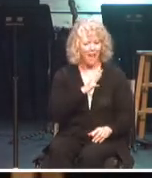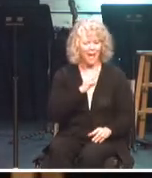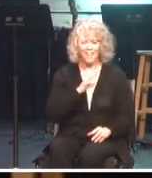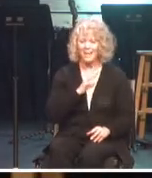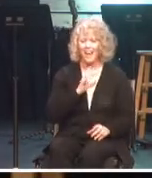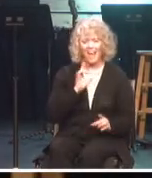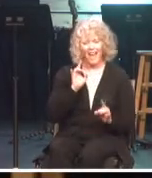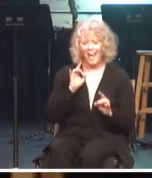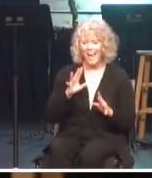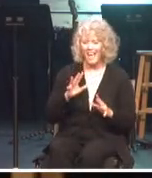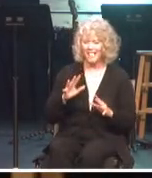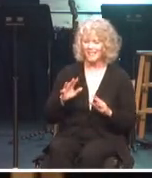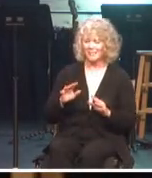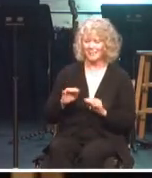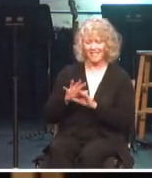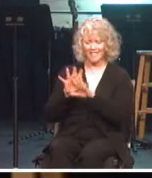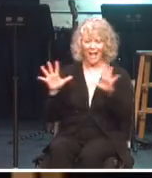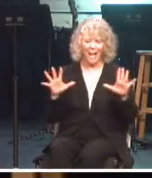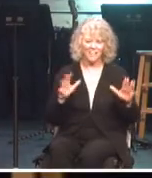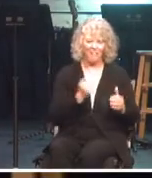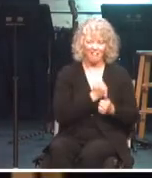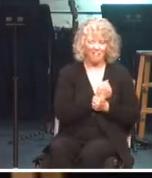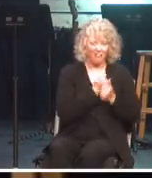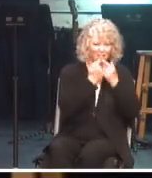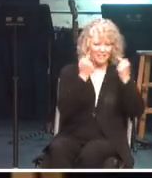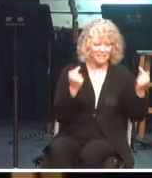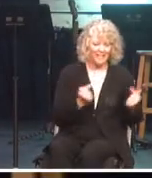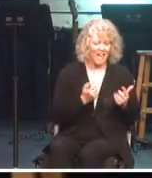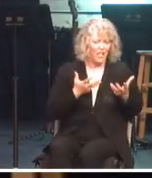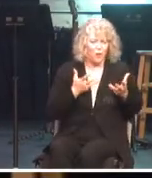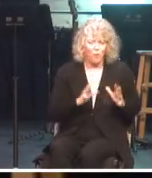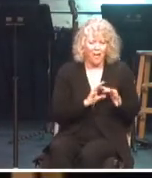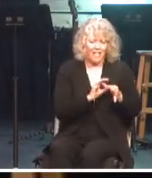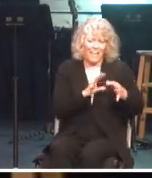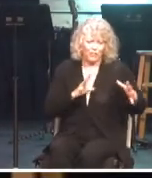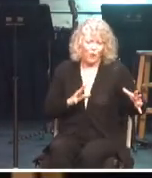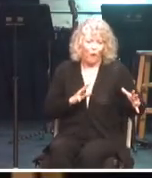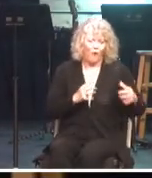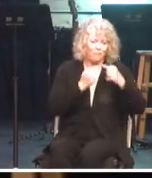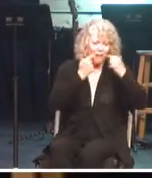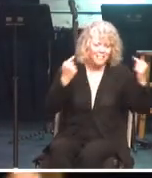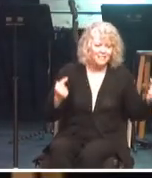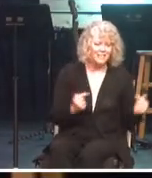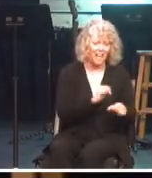The unbeliever does not even want to escape sin's slavery.